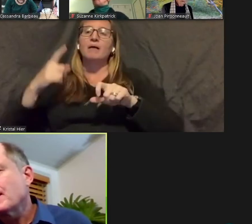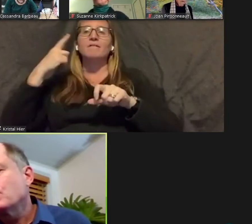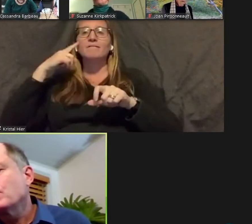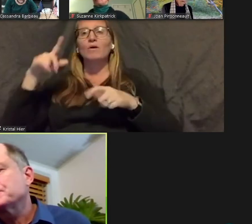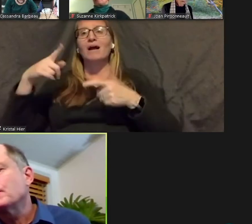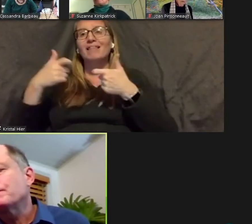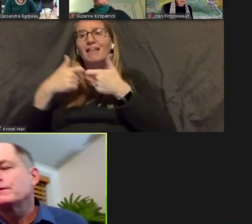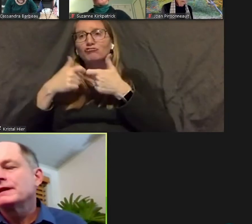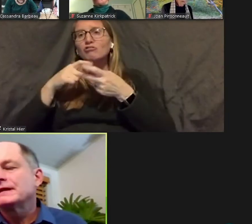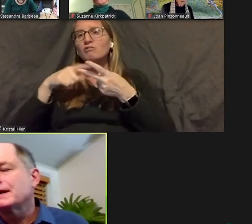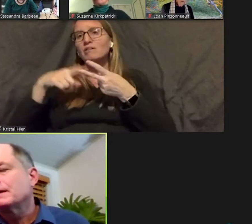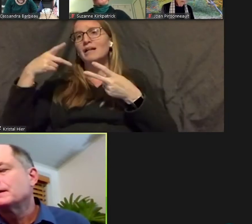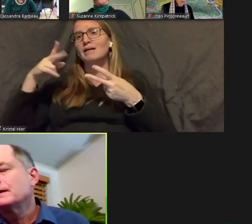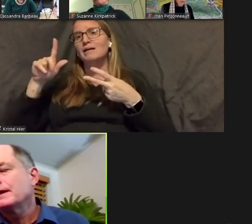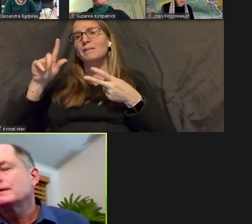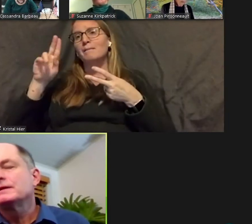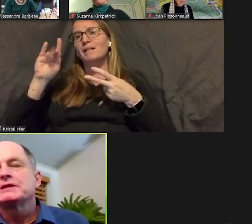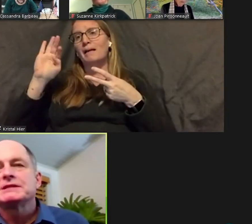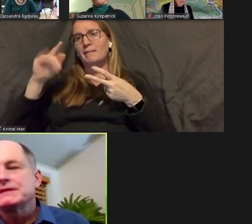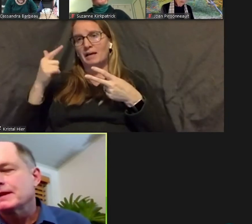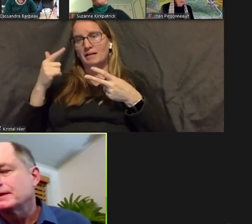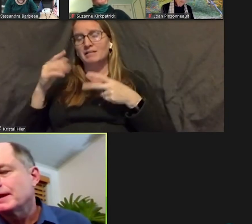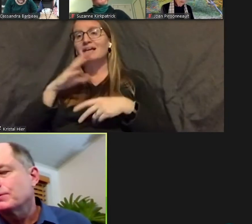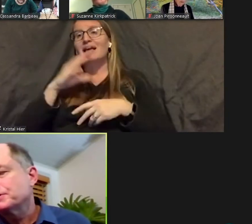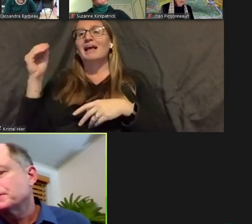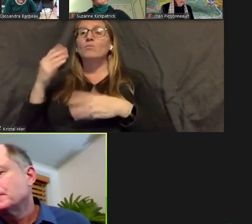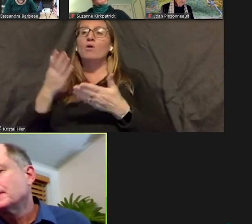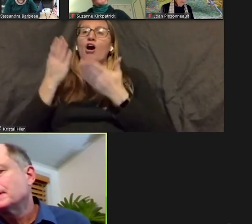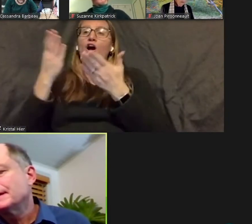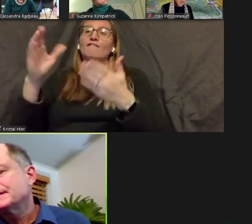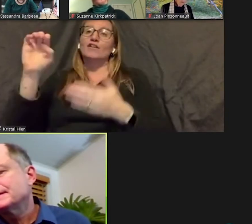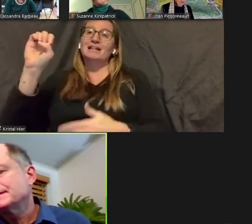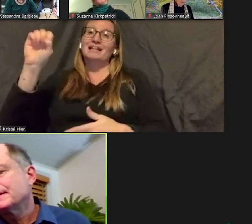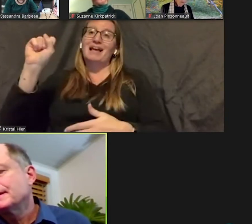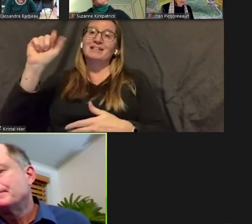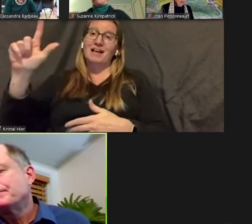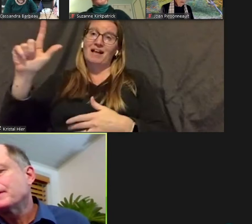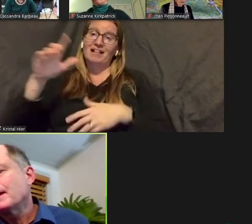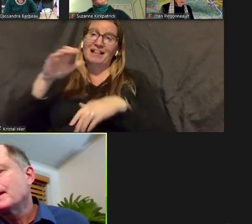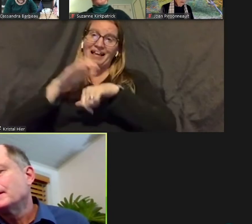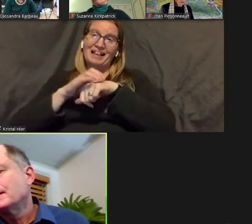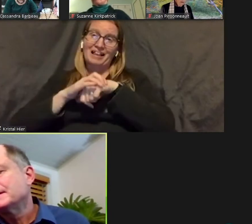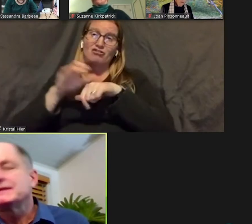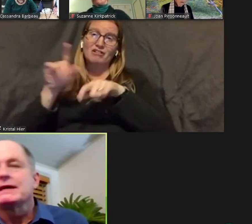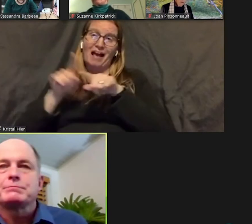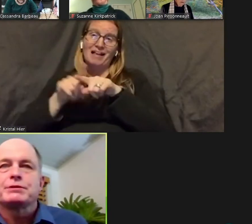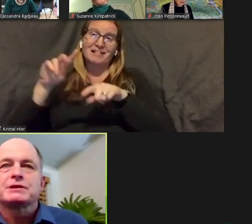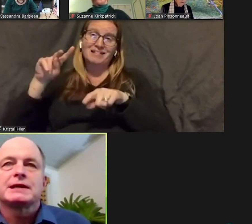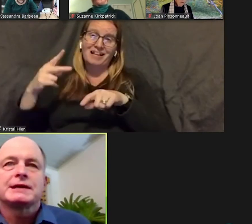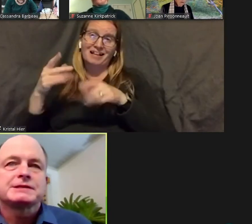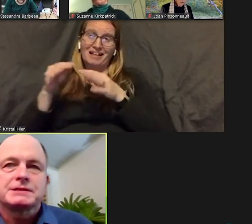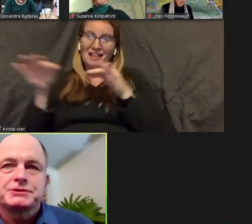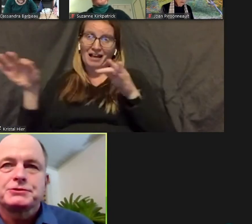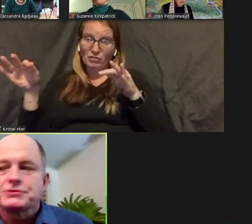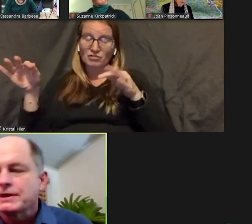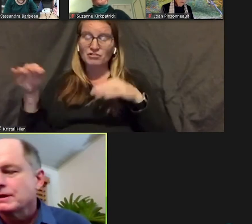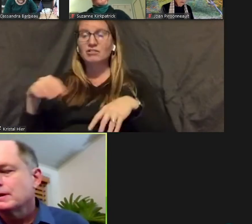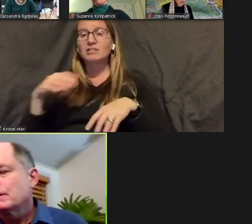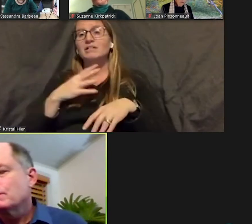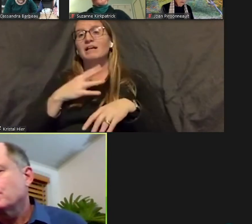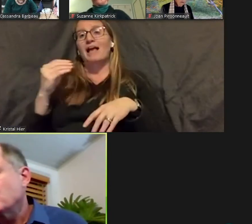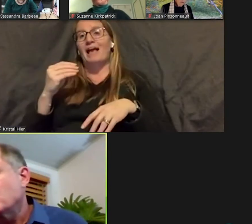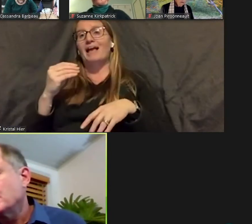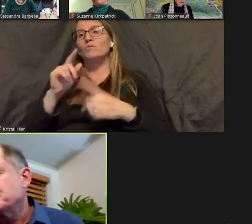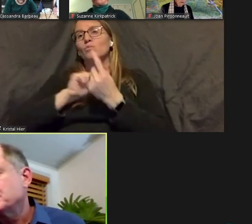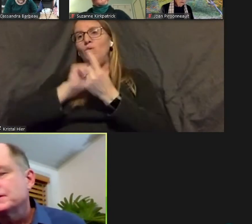And we also offer ESL, English as a second language classes, And as I say, personalized